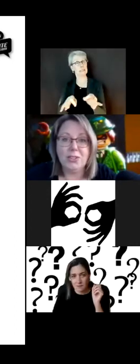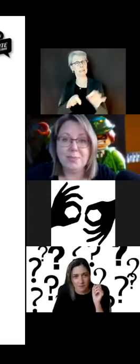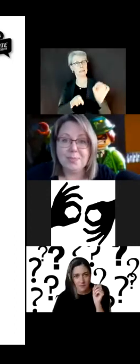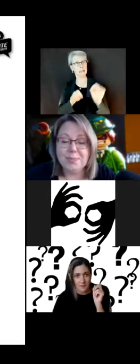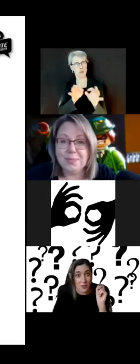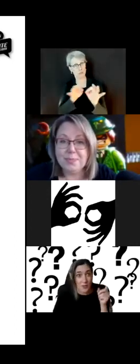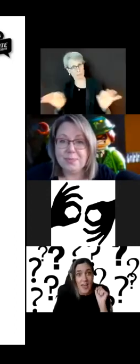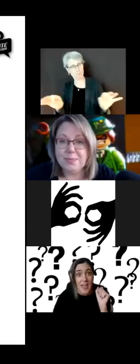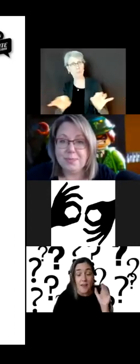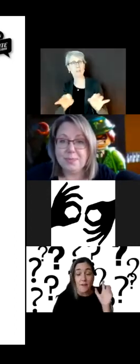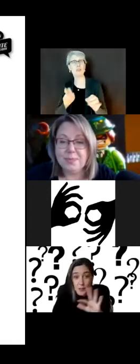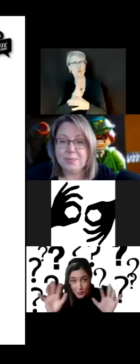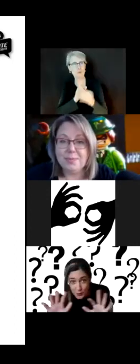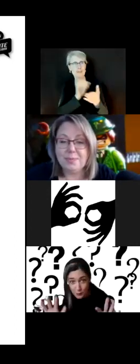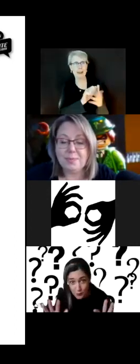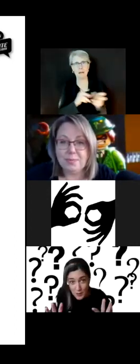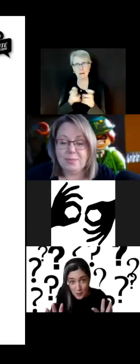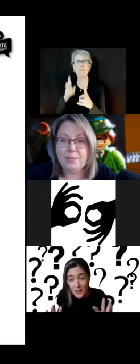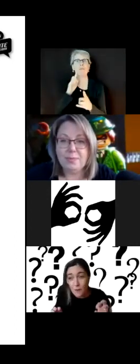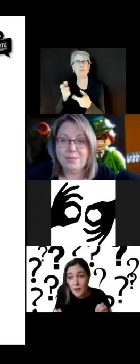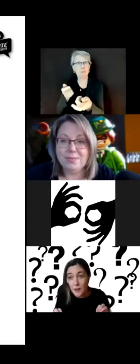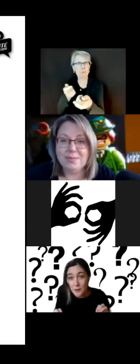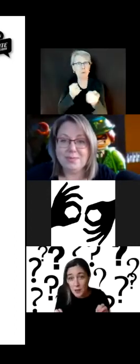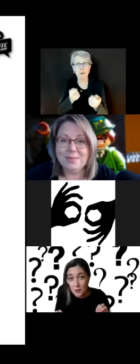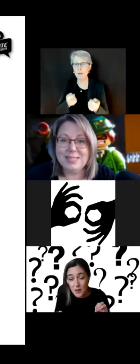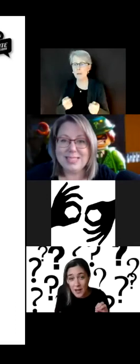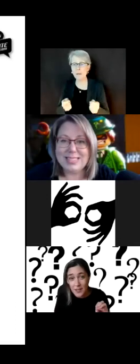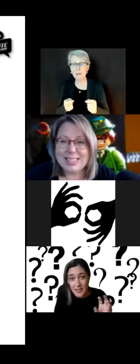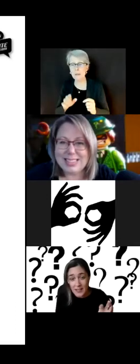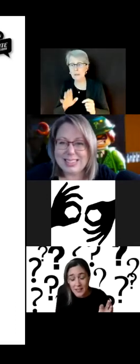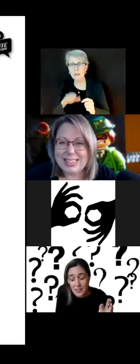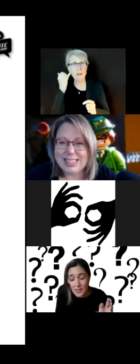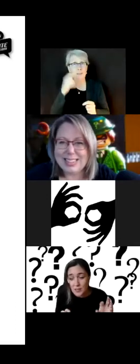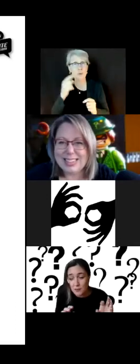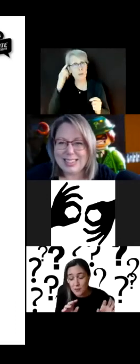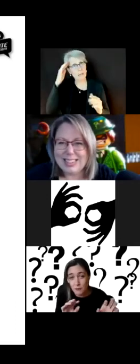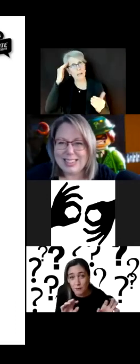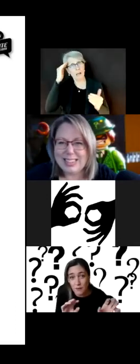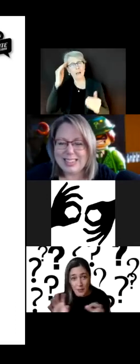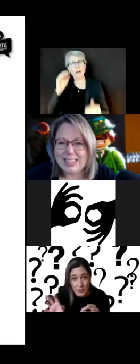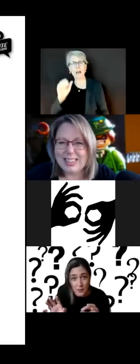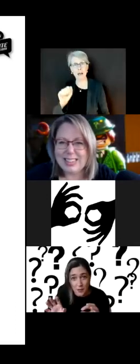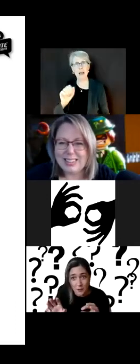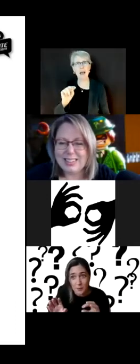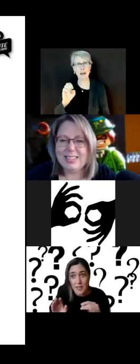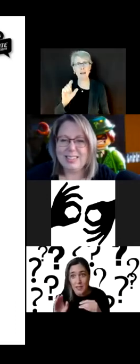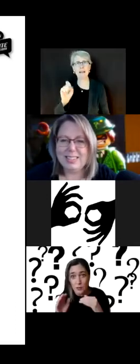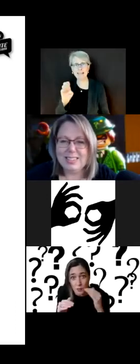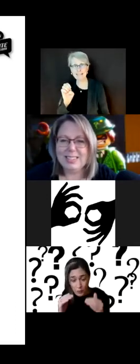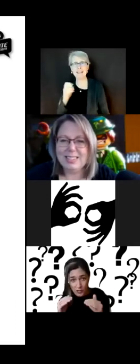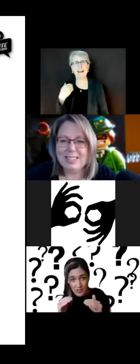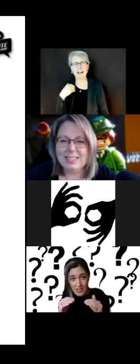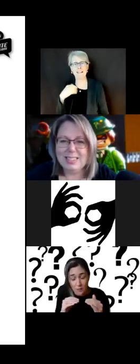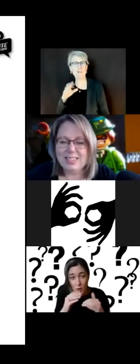knowledge. If this is starting to freak you out, I want to let you know that Annelise has a series of videos on her website that you